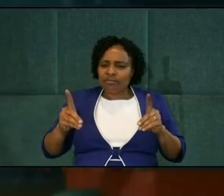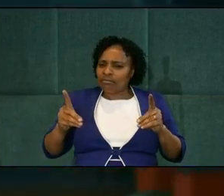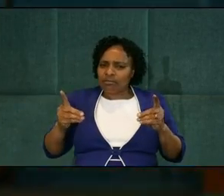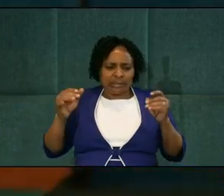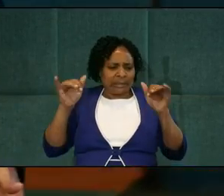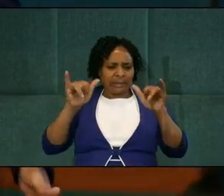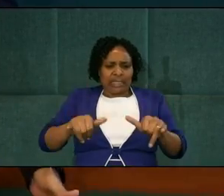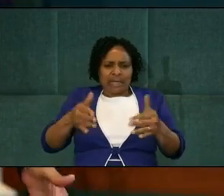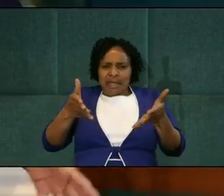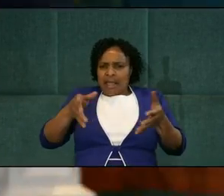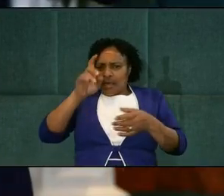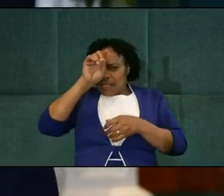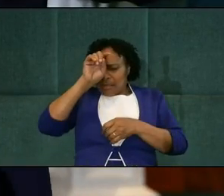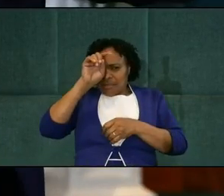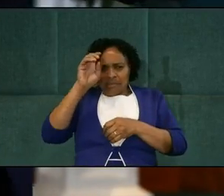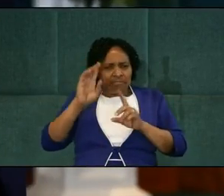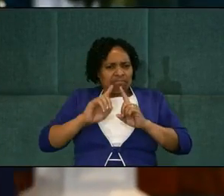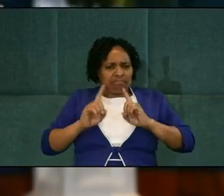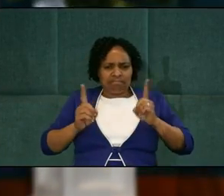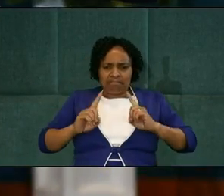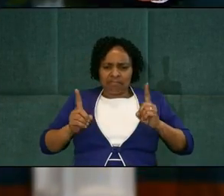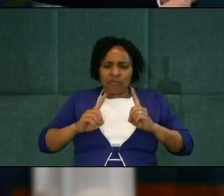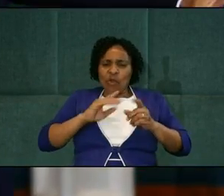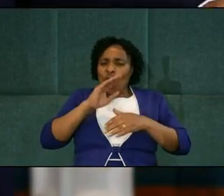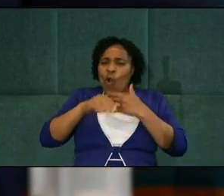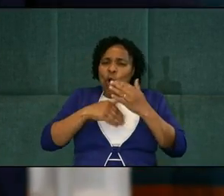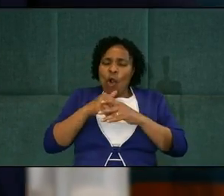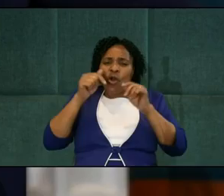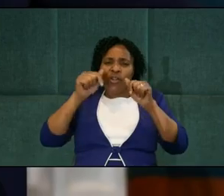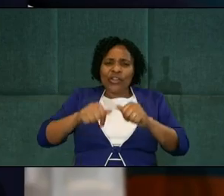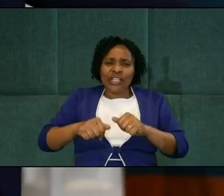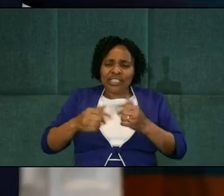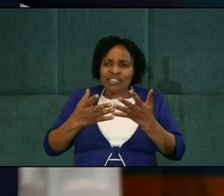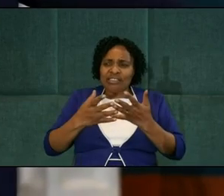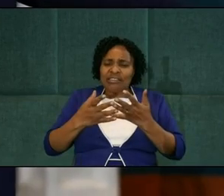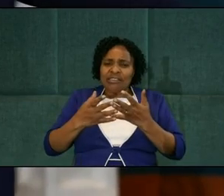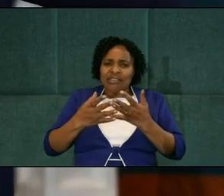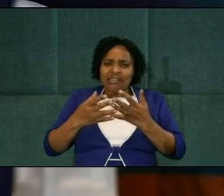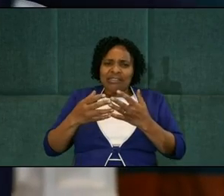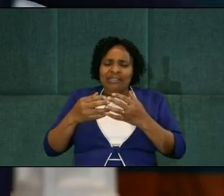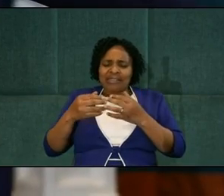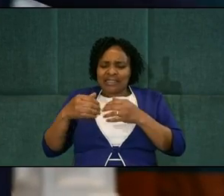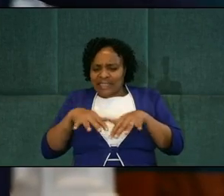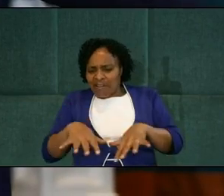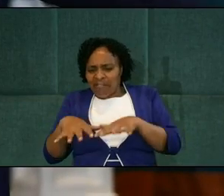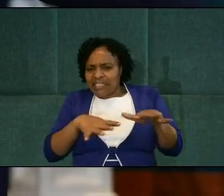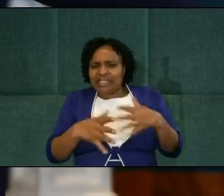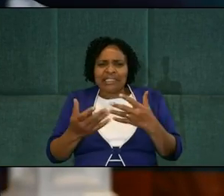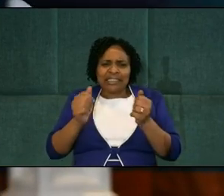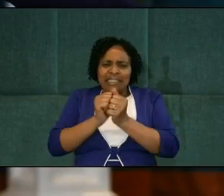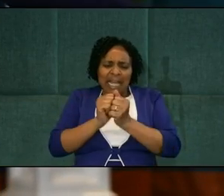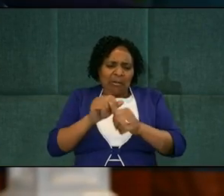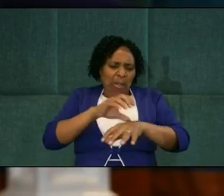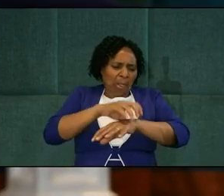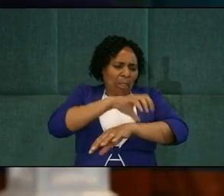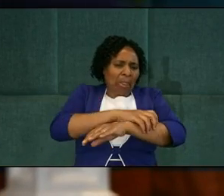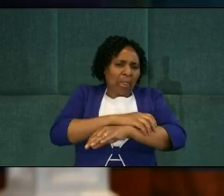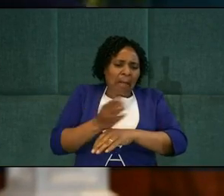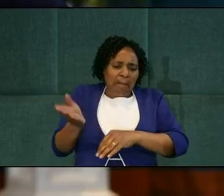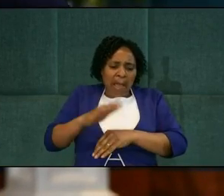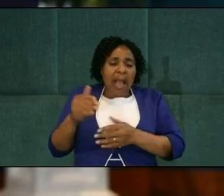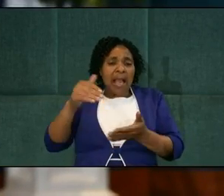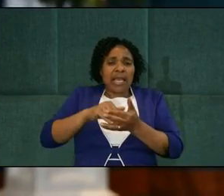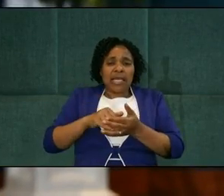not staying in Egypt because all these 10 plagues that just passed through here, they may come back again, so we're leaving